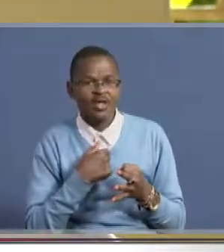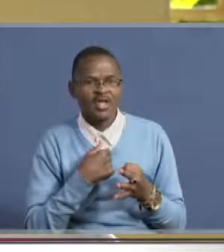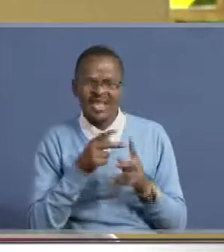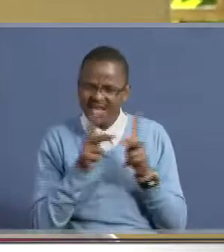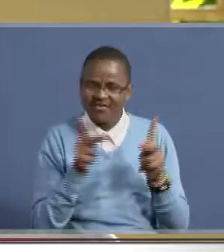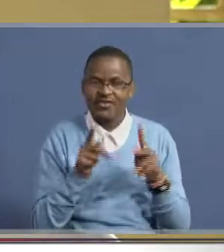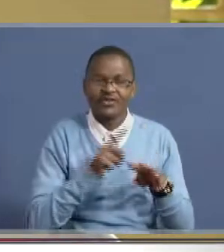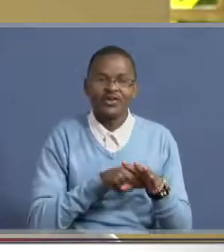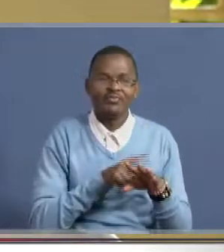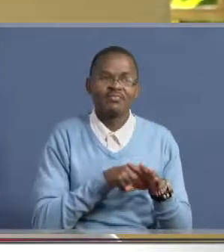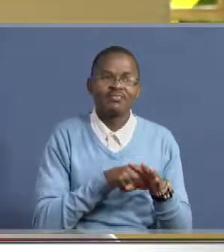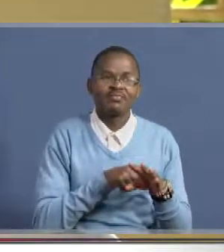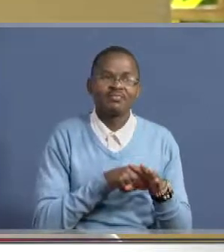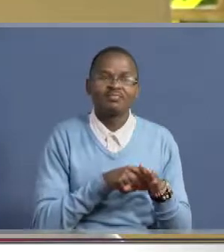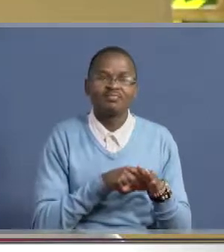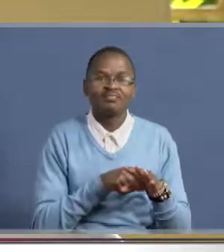time.